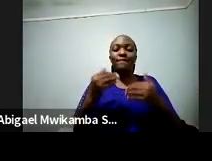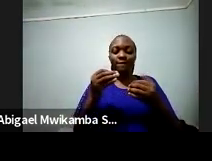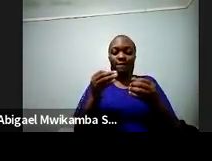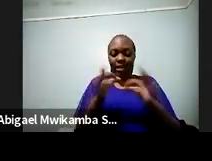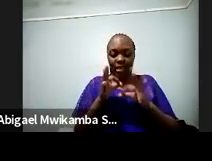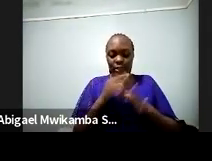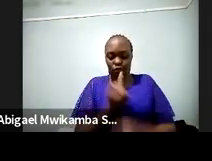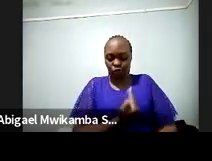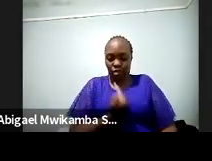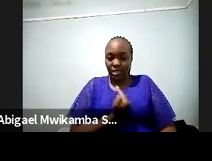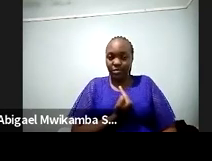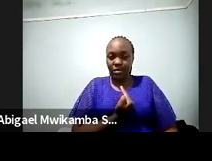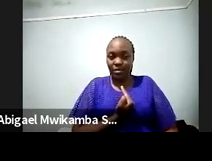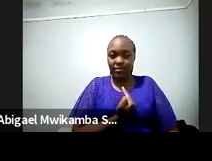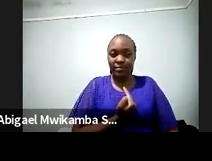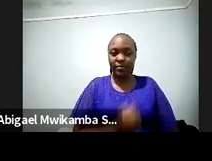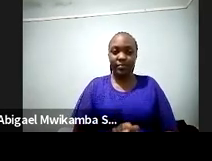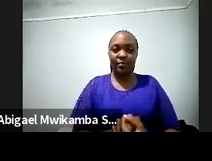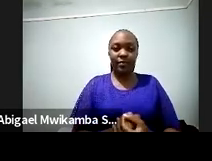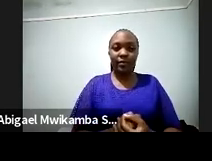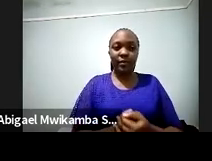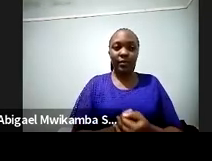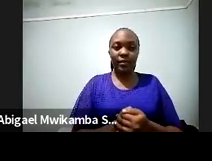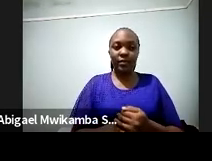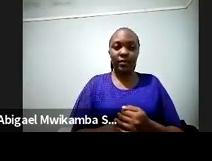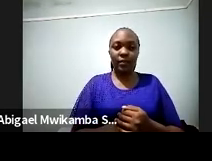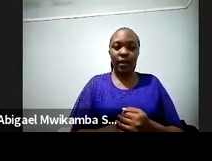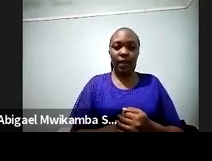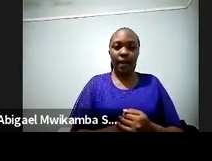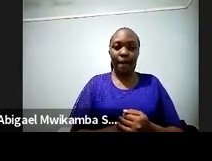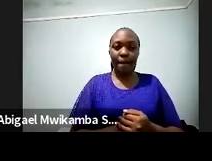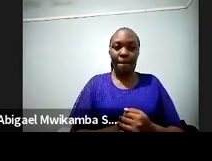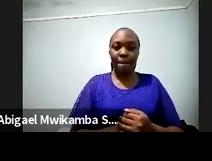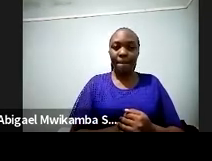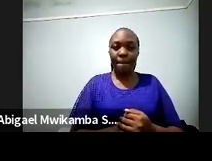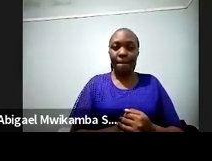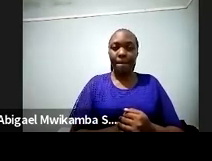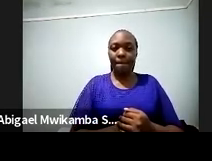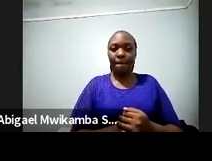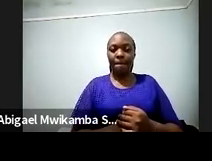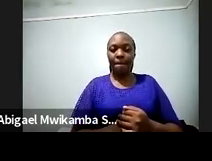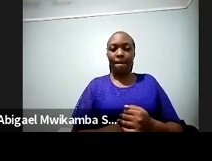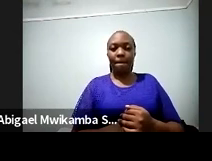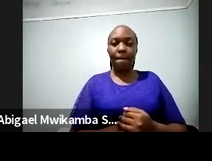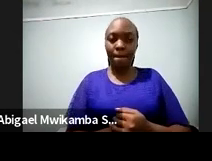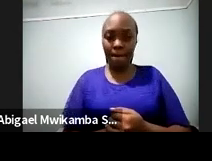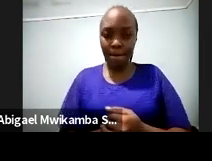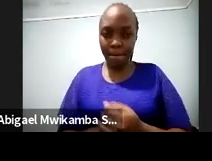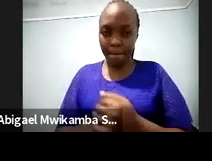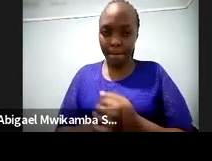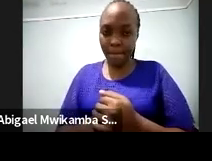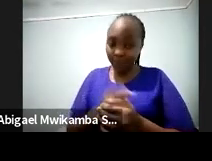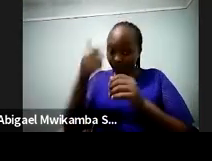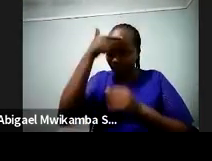to people's organization and just walk out with them. You really need to pay good money. And of course, when you do that, you really need to invest a lot of